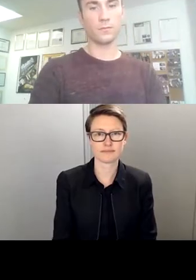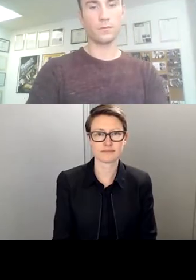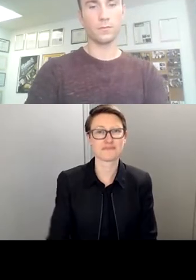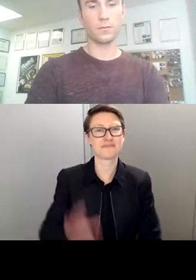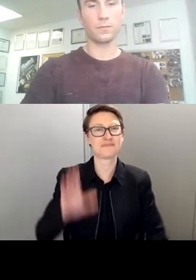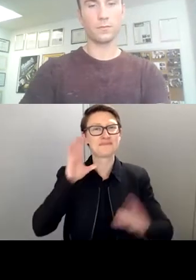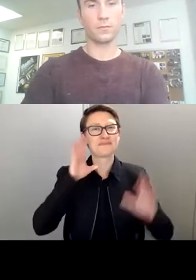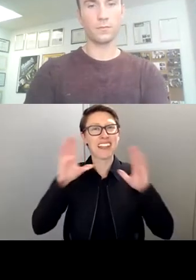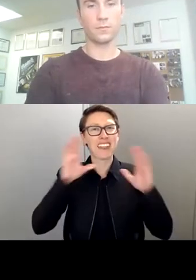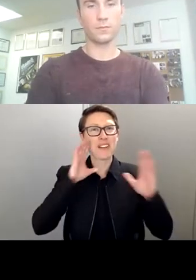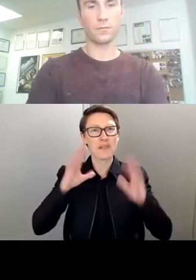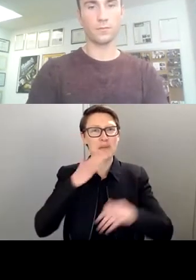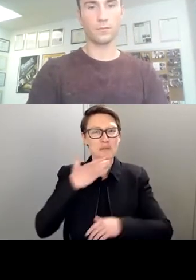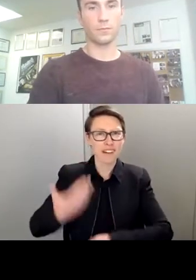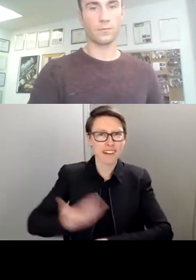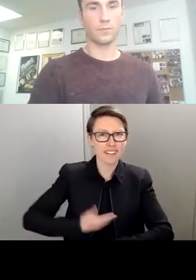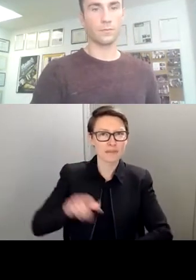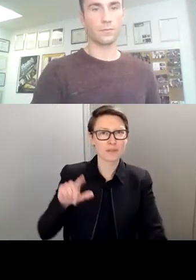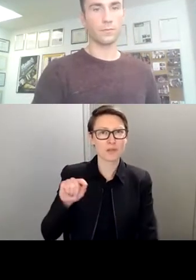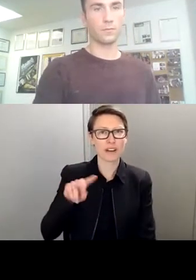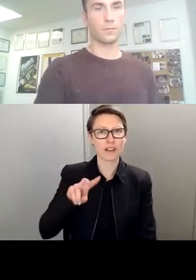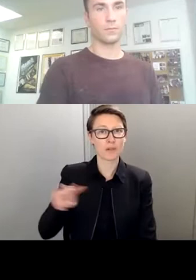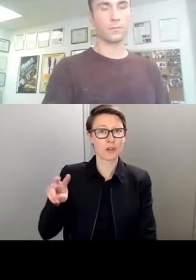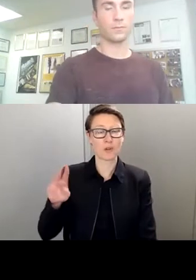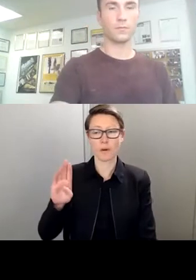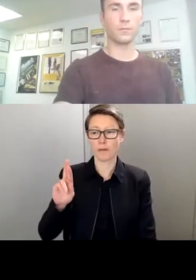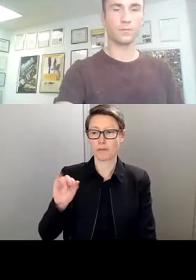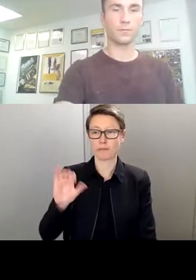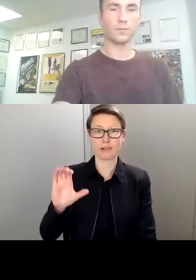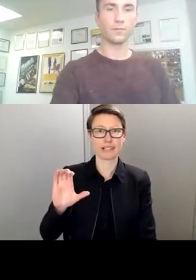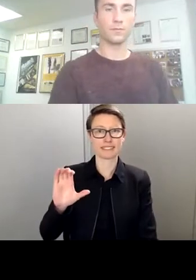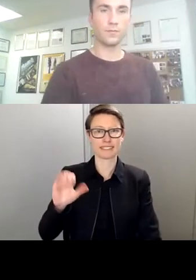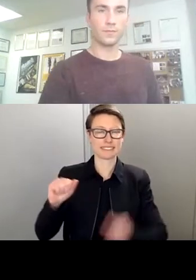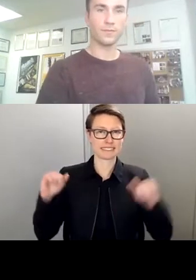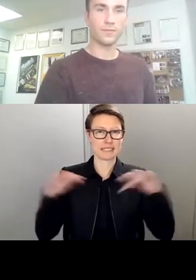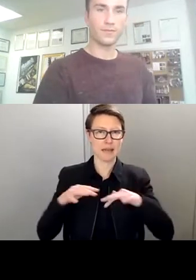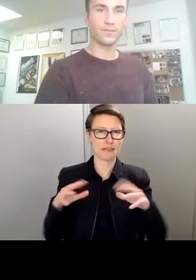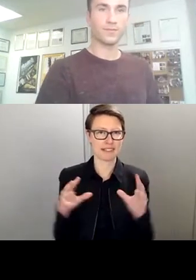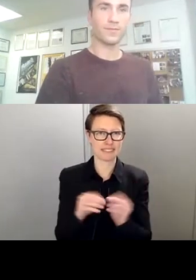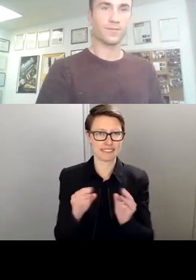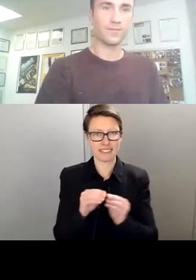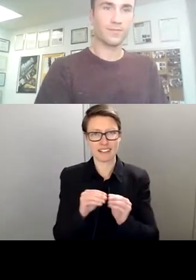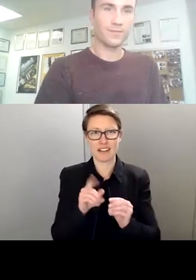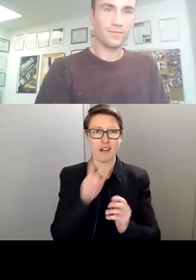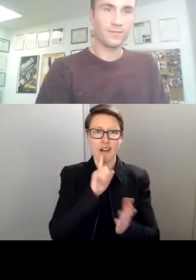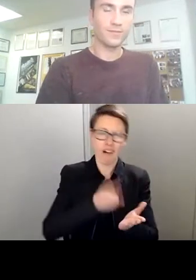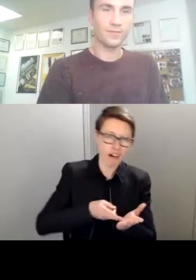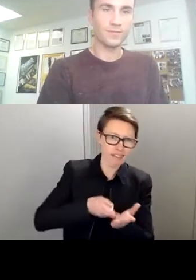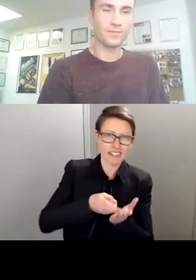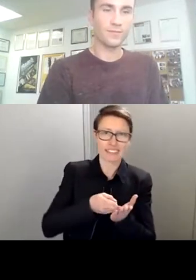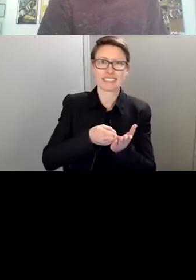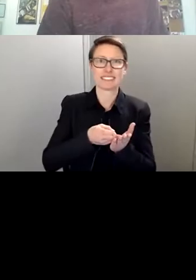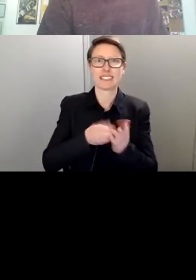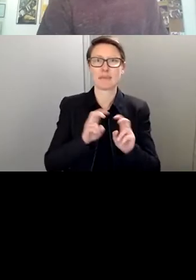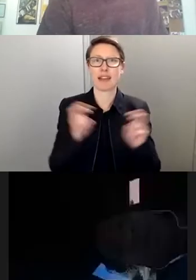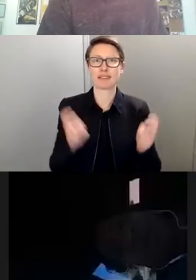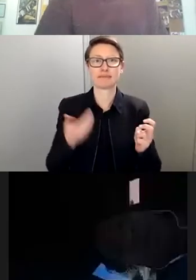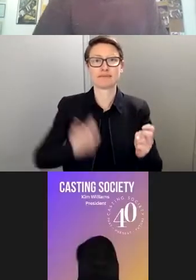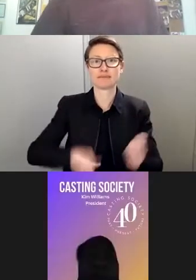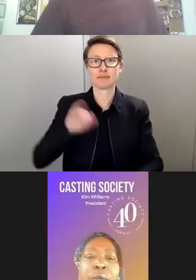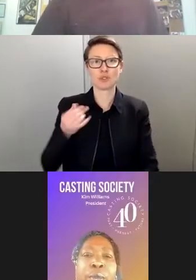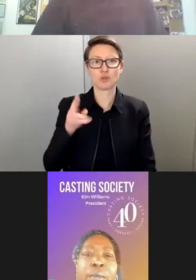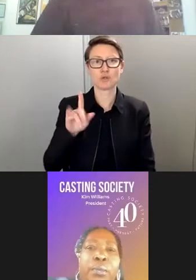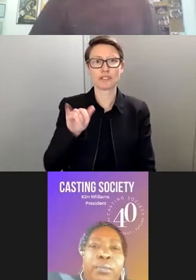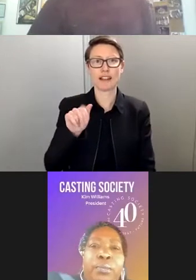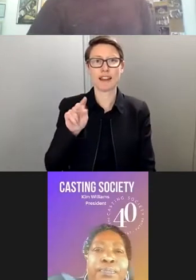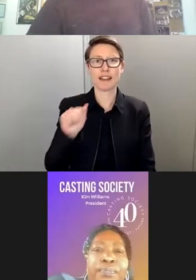Hello and welcome to the 2022 BRIC Summit Impact Through Authenticity panel. My name is Juliana Iturralde and I'm one of the producers for